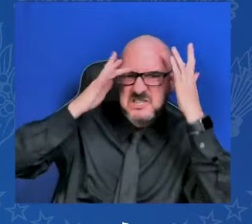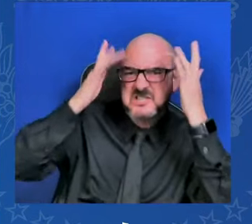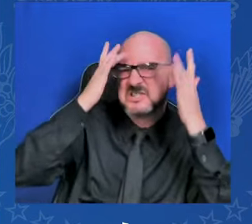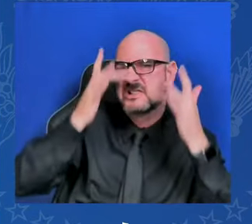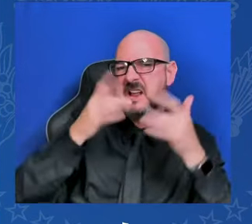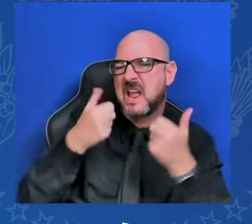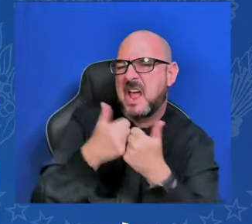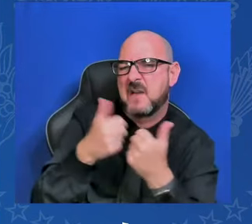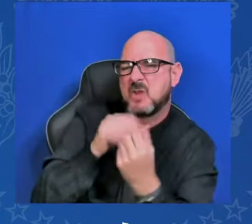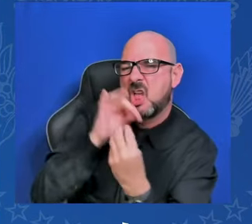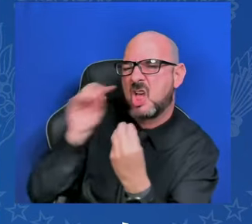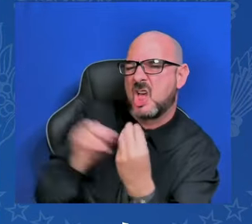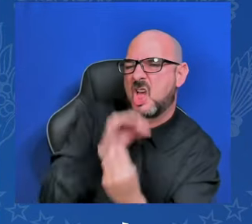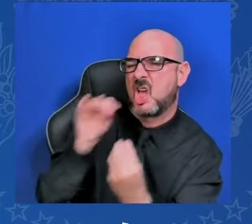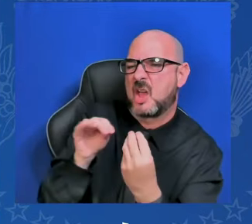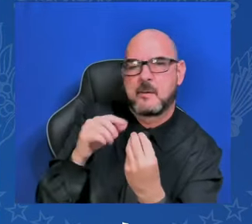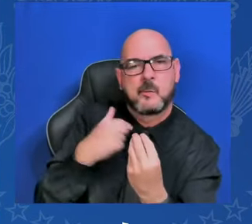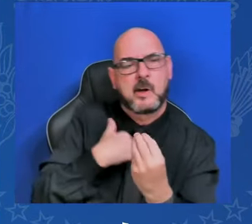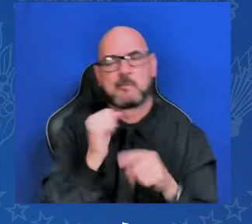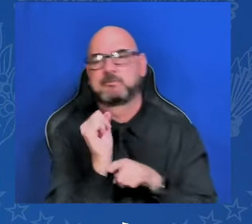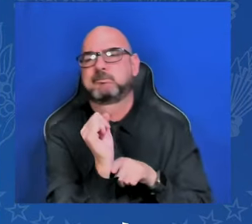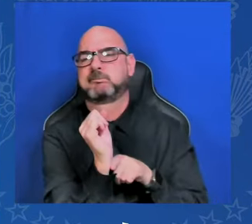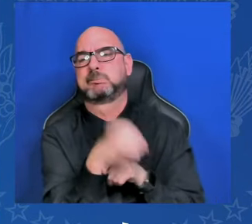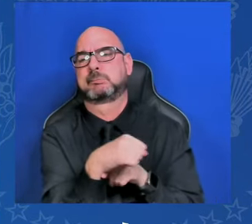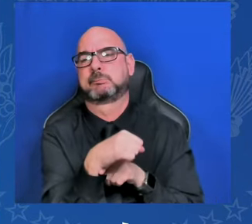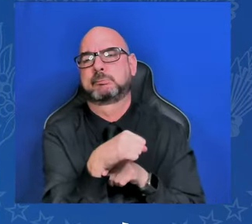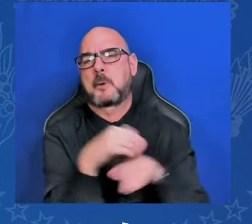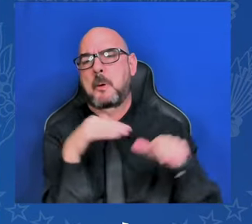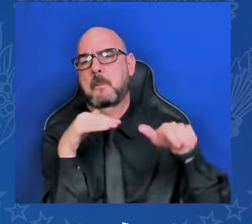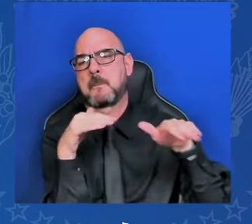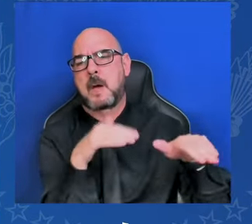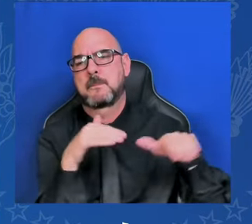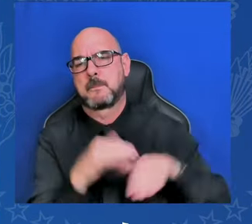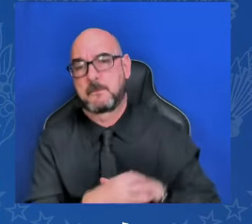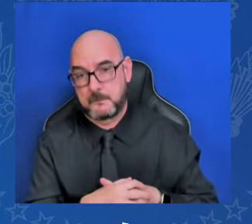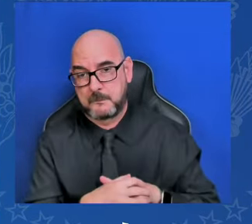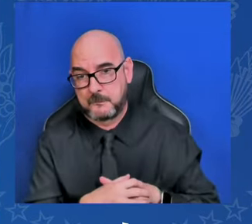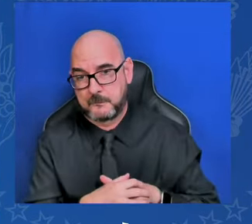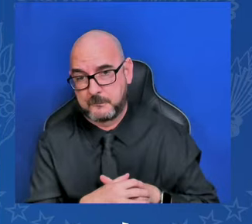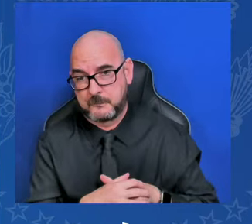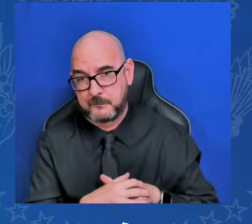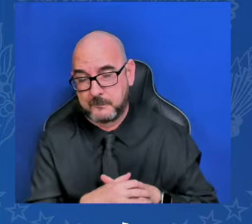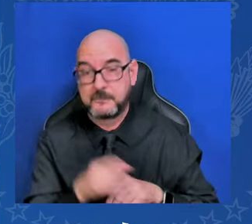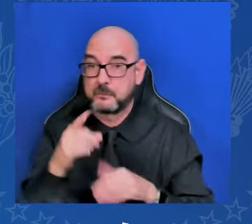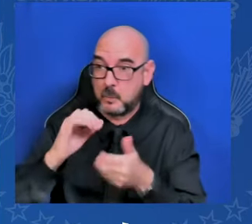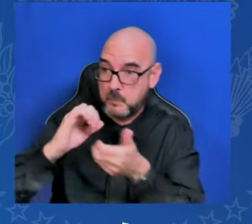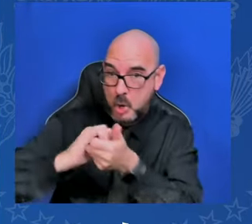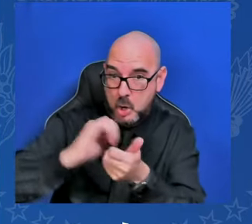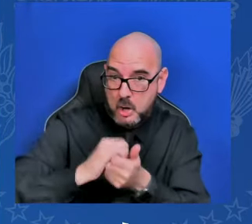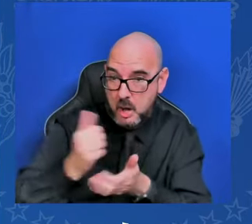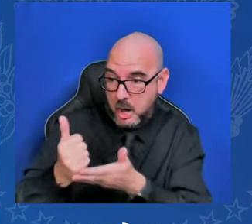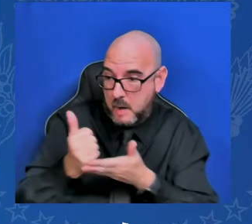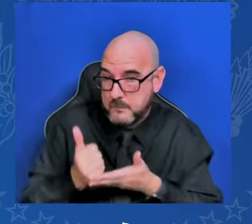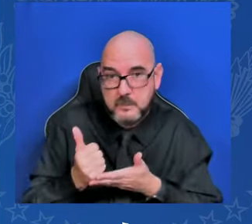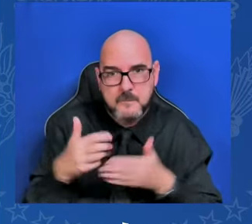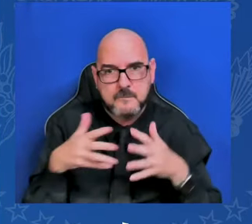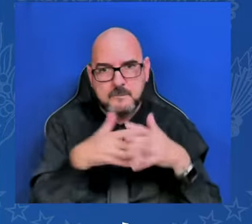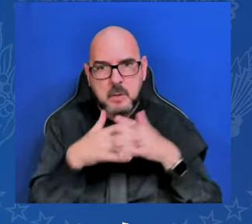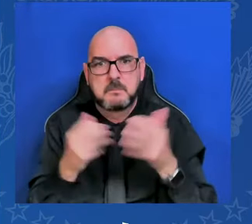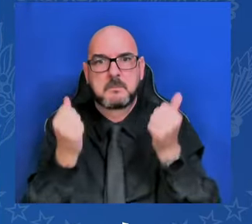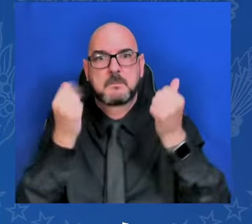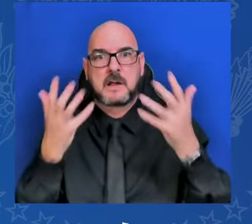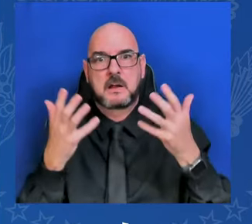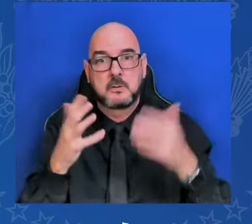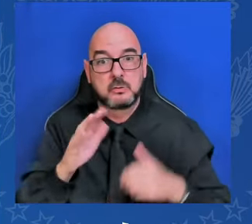And you've been incredible partners that have delivered historic results for the American people. I've traveled to many of your districts. I see the results on how you